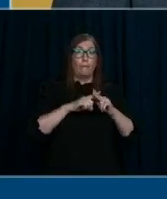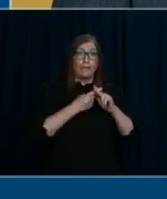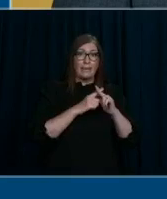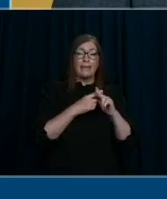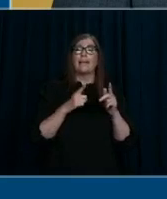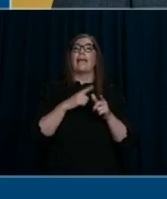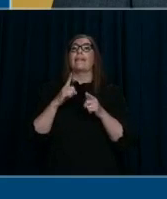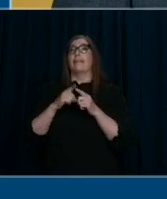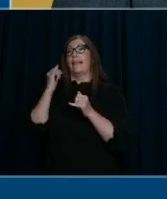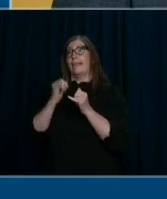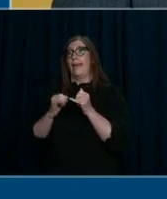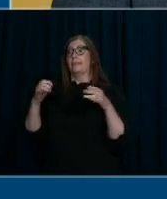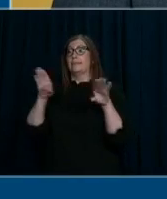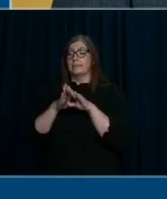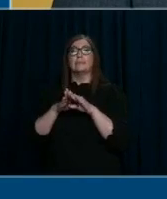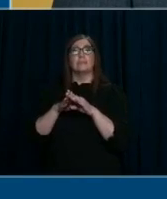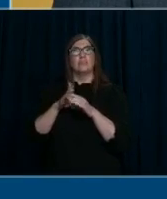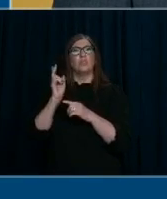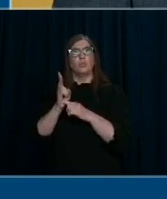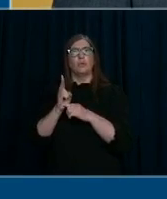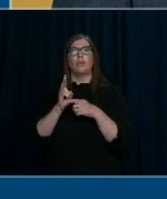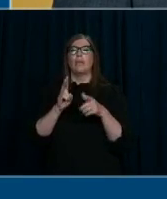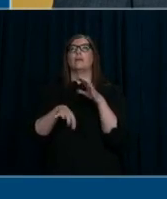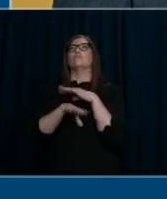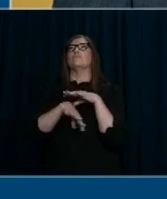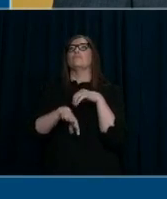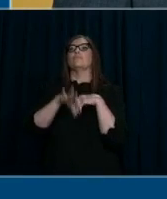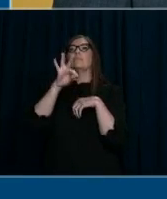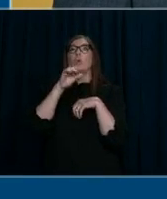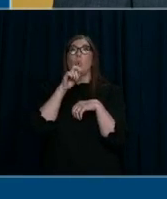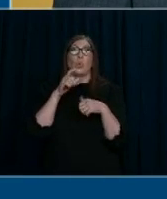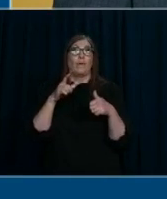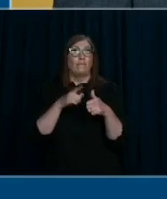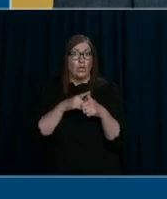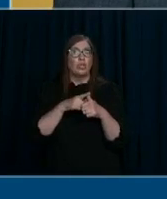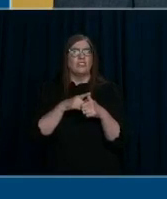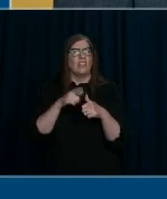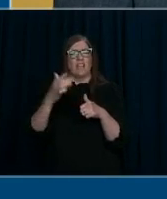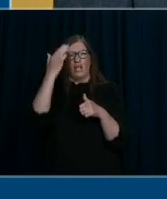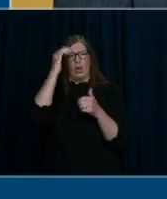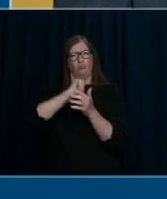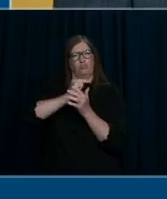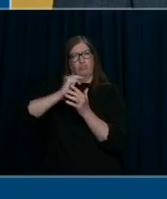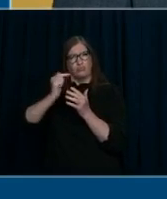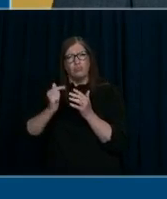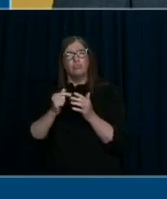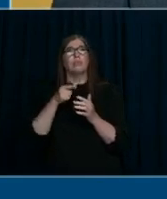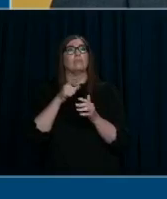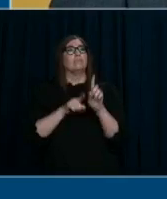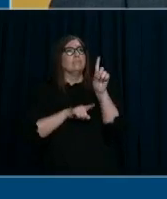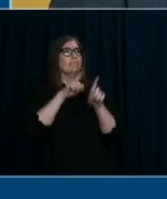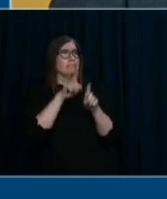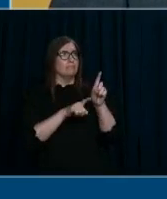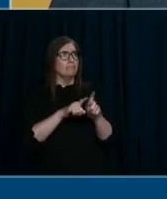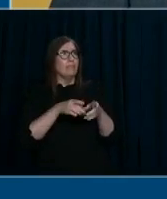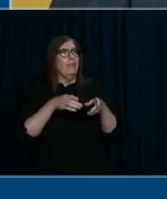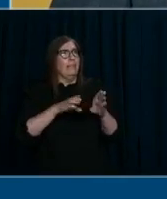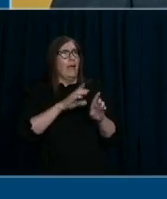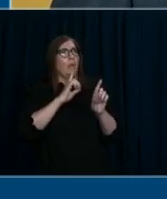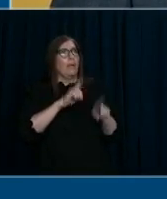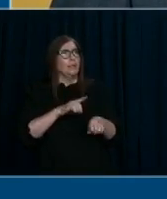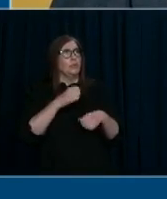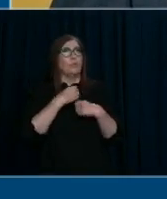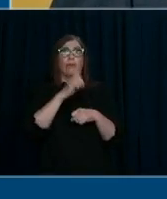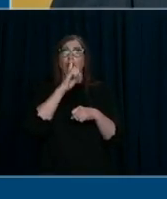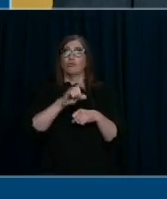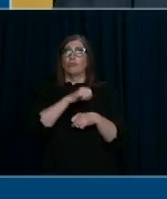drawn straws to determine the order. Throughout the debate, Richard and I will pose questions to each candidate, allow them to answer, and then make sure other candidates have a